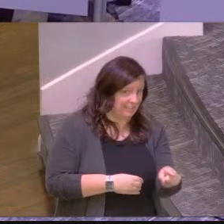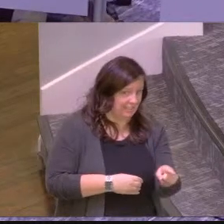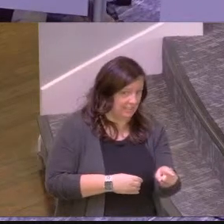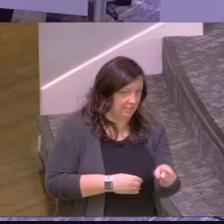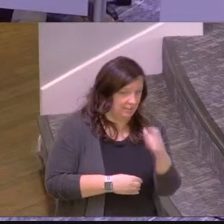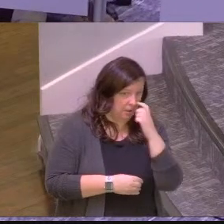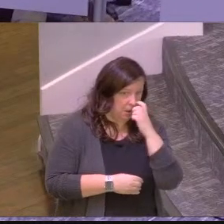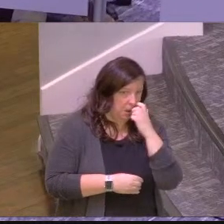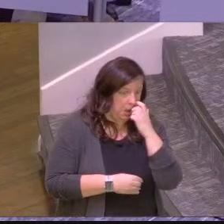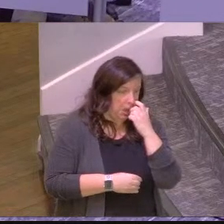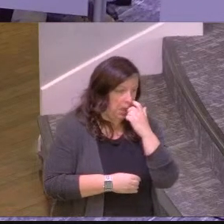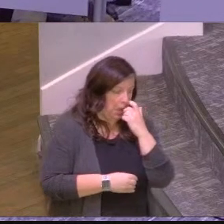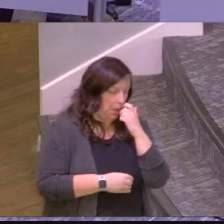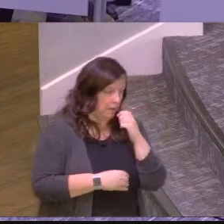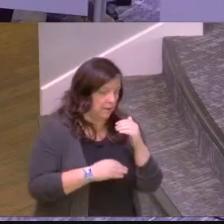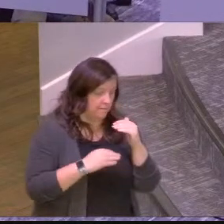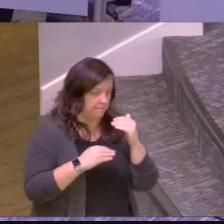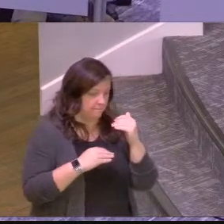minimum educational